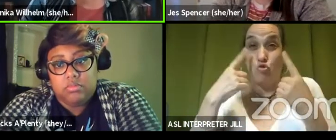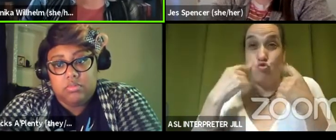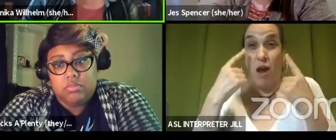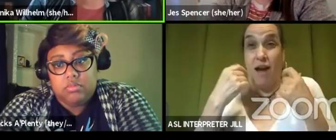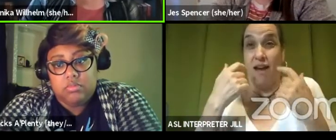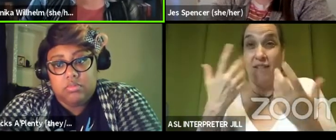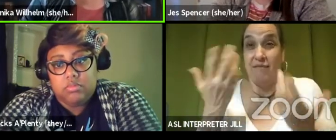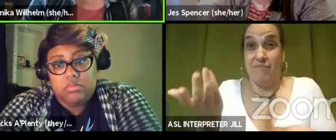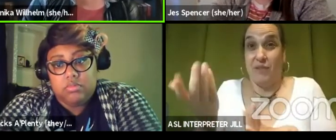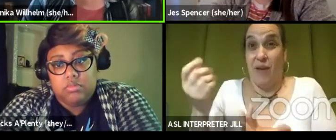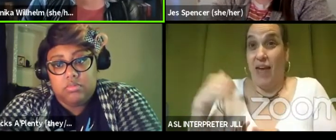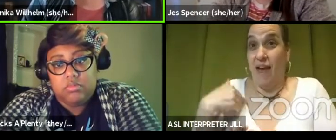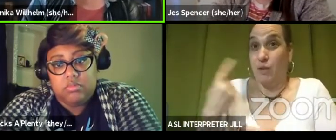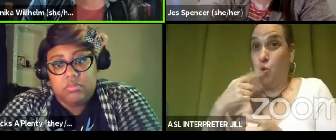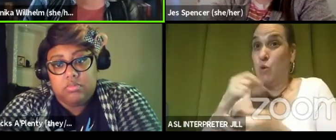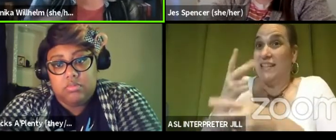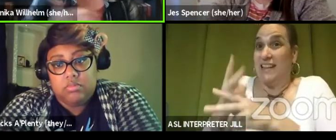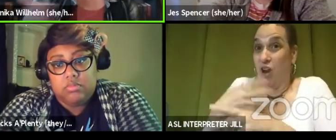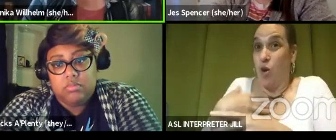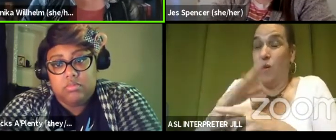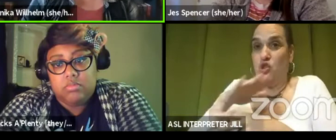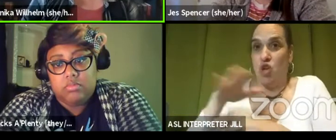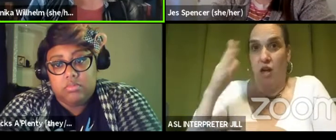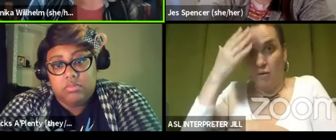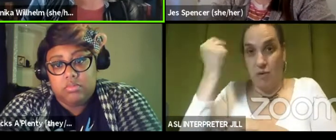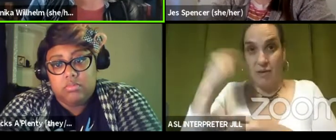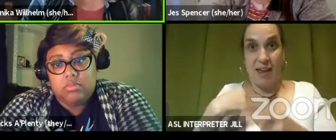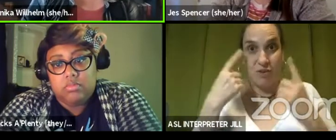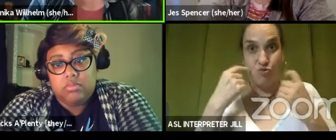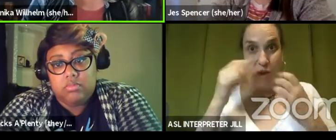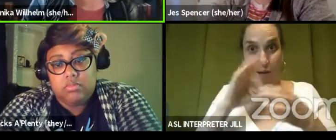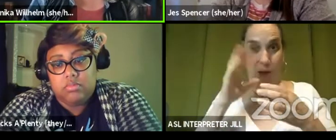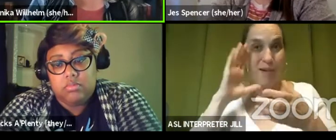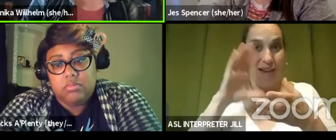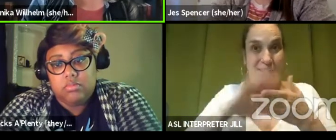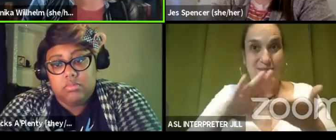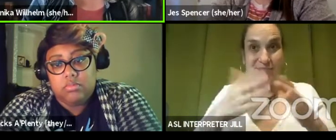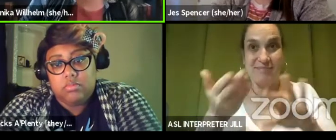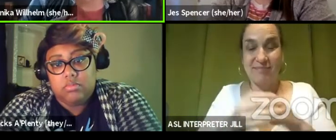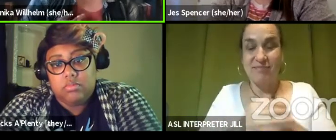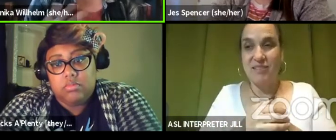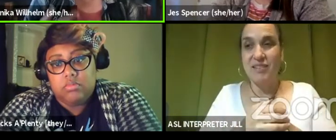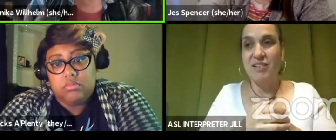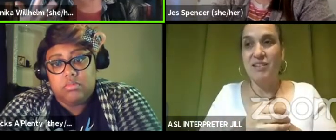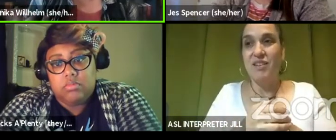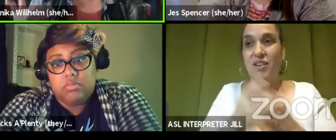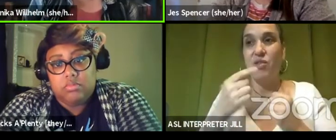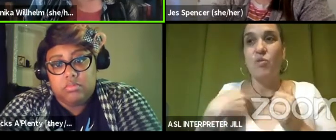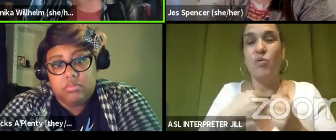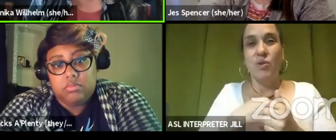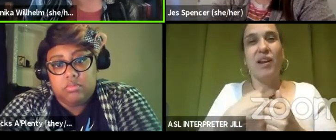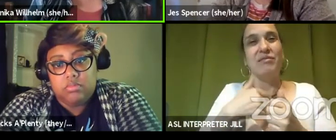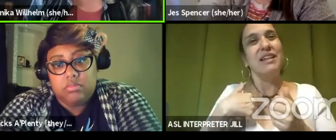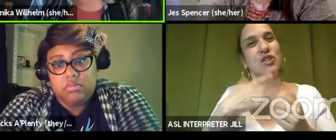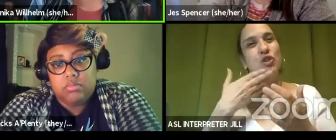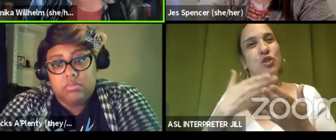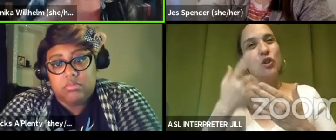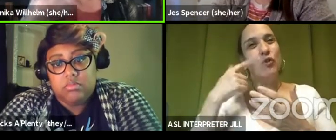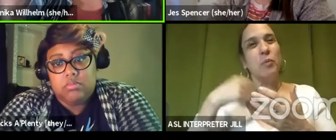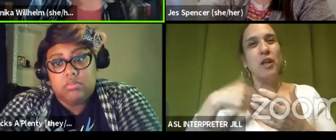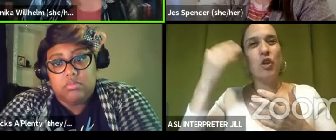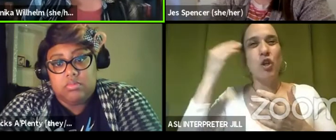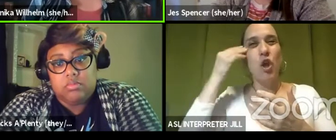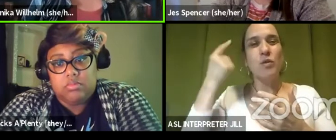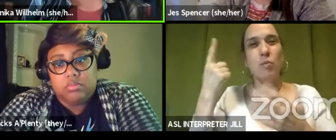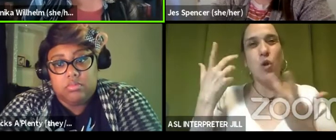would have been really cool to know that existed before we were in this stage of like everything being on fire. And then I could have just had time with my family